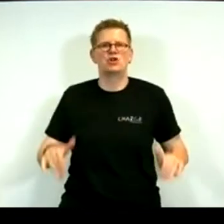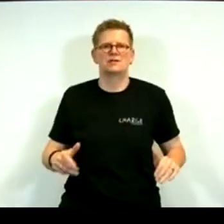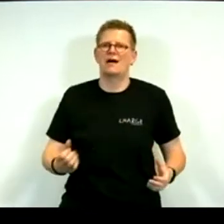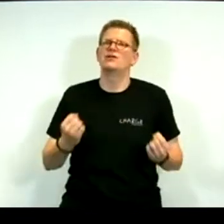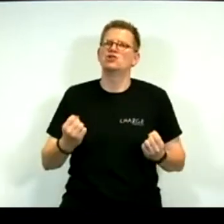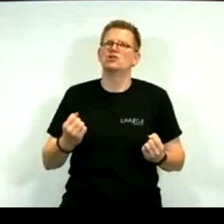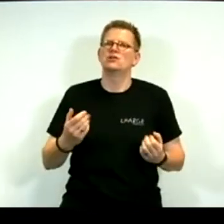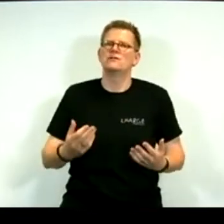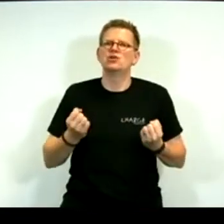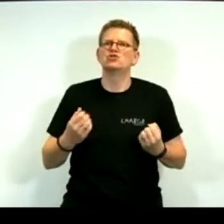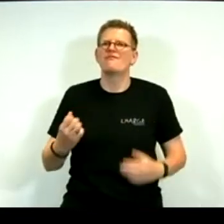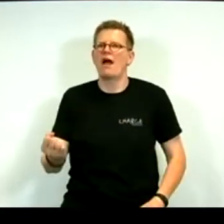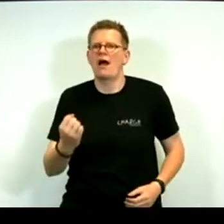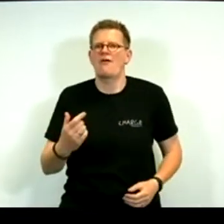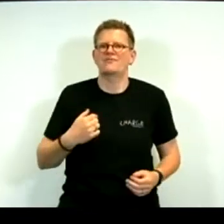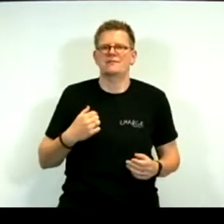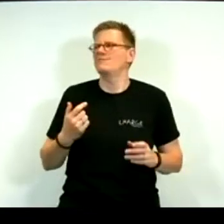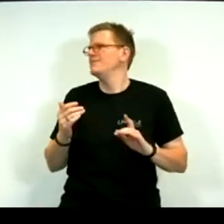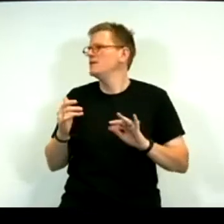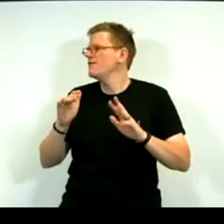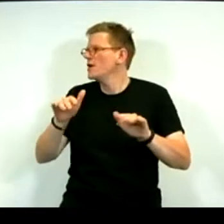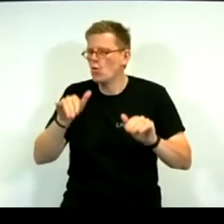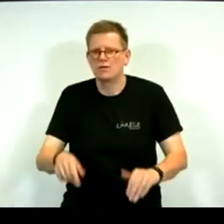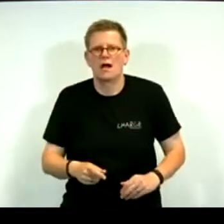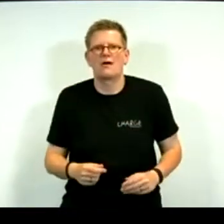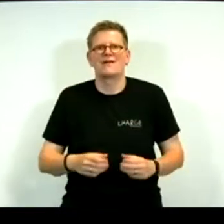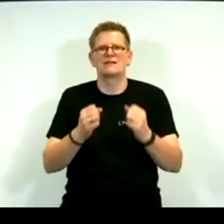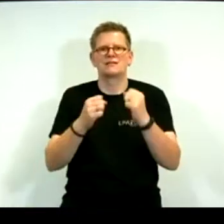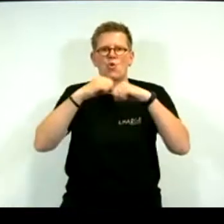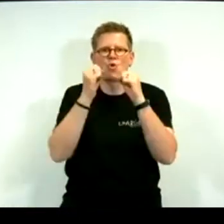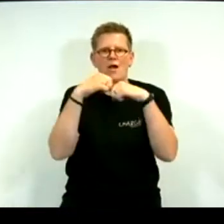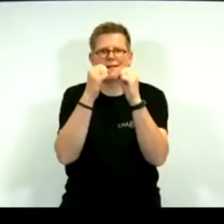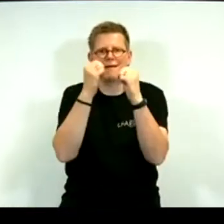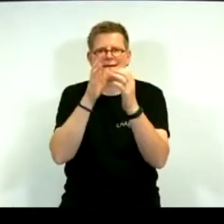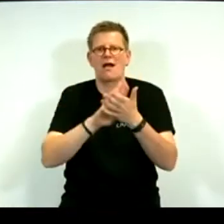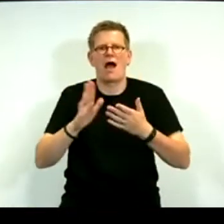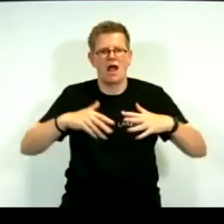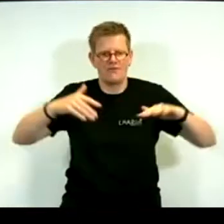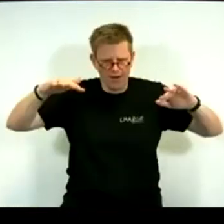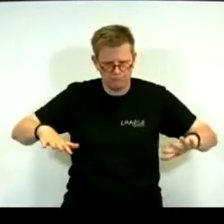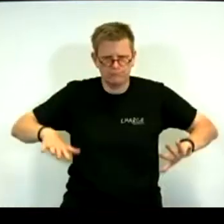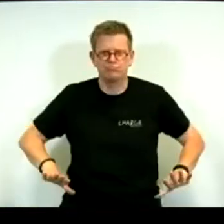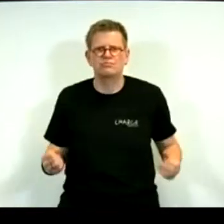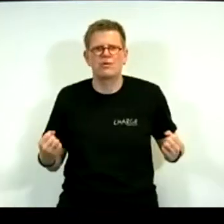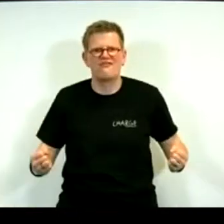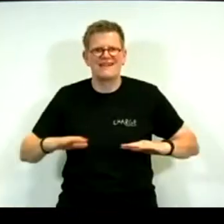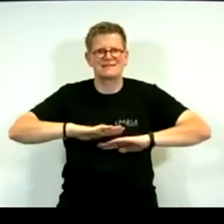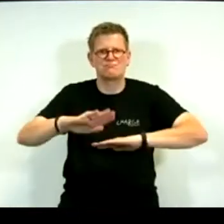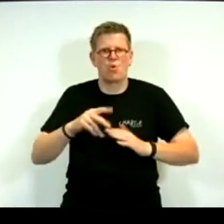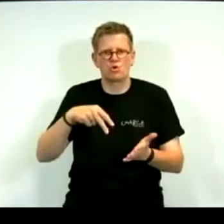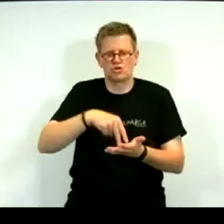joints are being compressed by gravity. And that gives them a better idea where their body is and what their body is